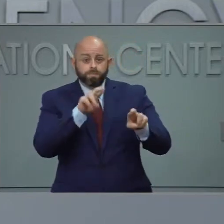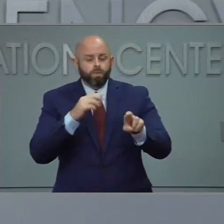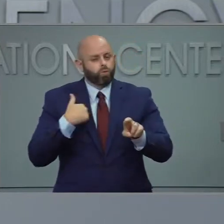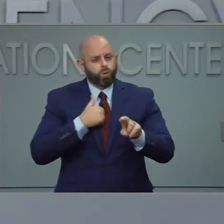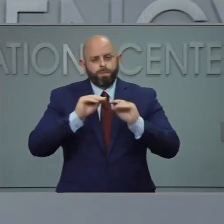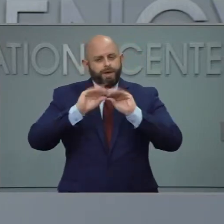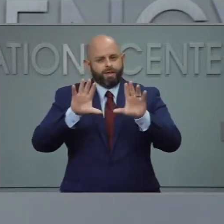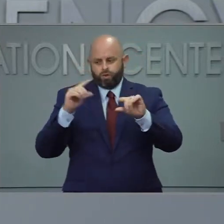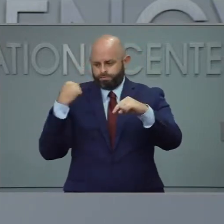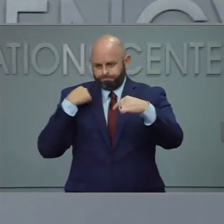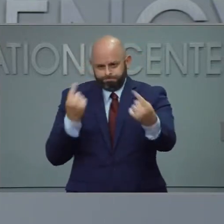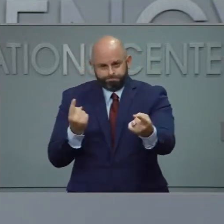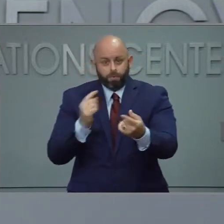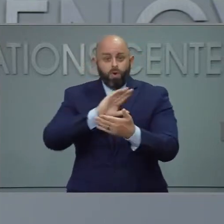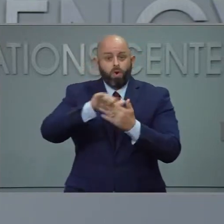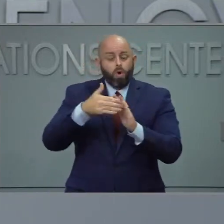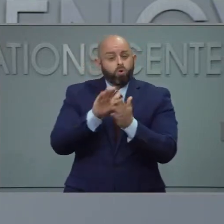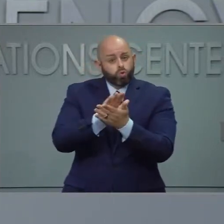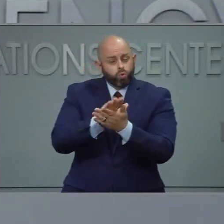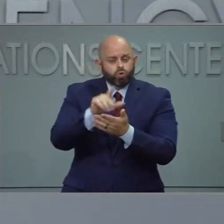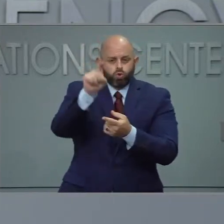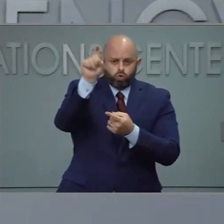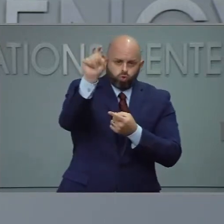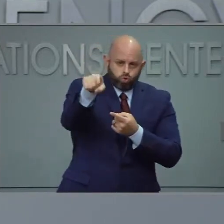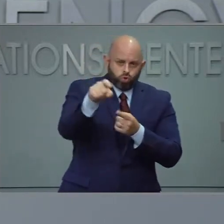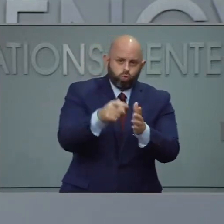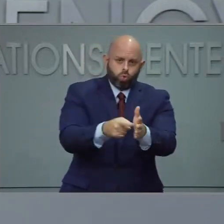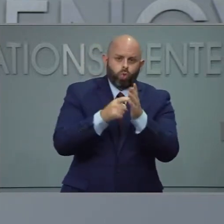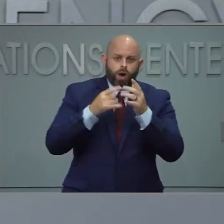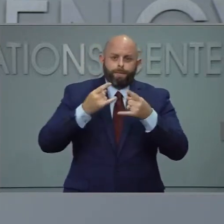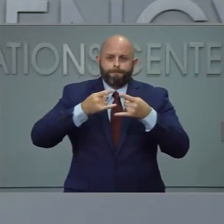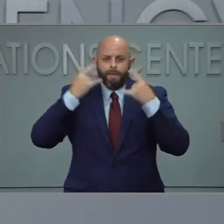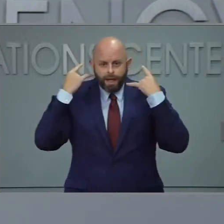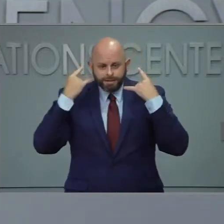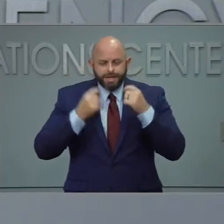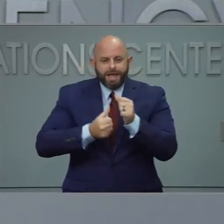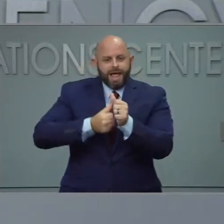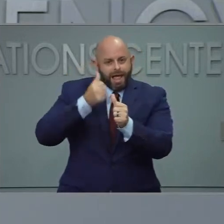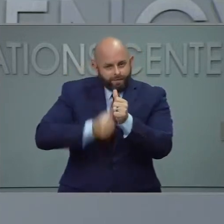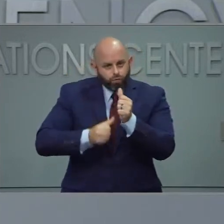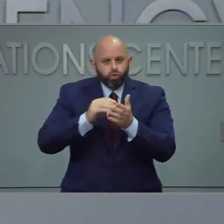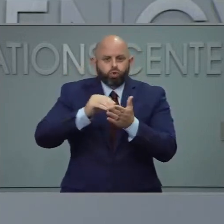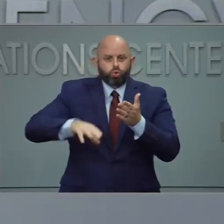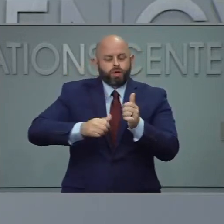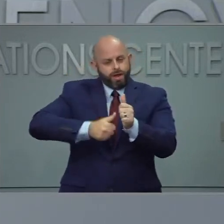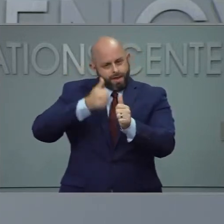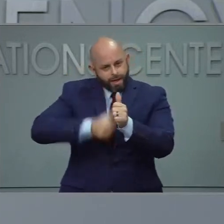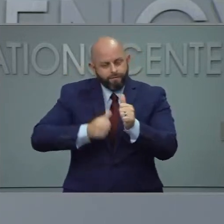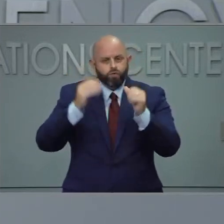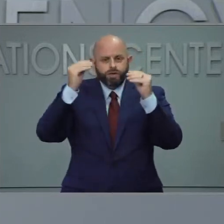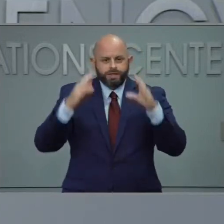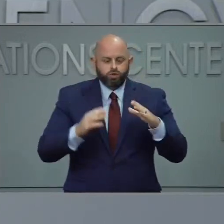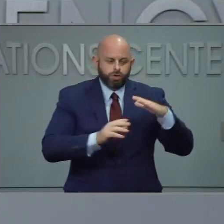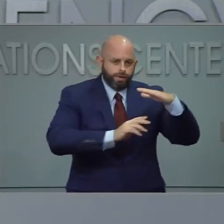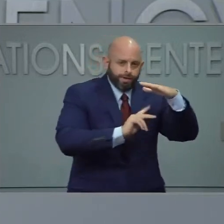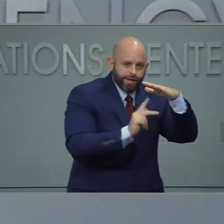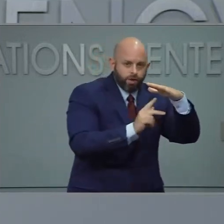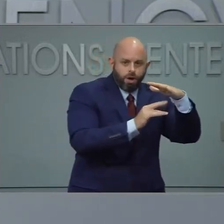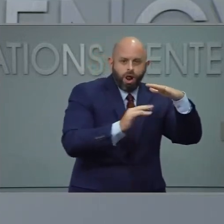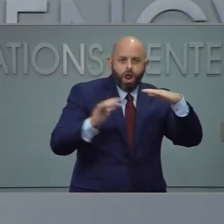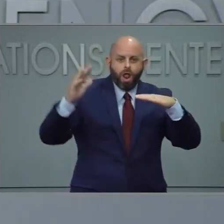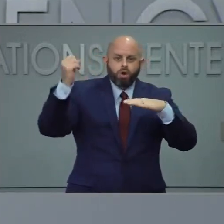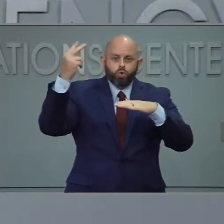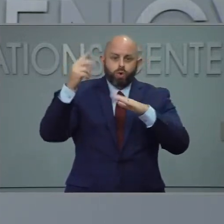that all school districts should require masks in everyone, students and teachers, from kindergarten to